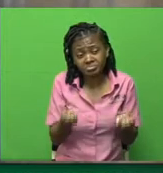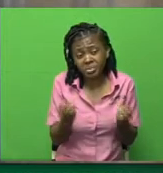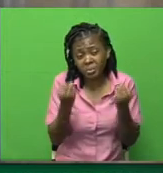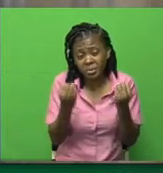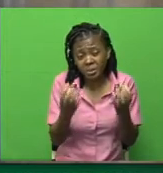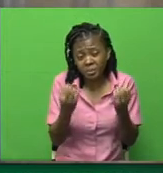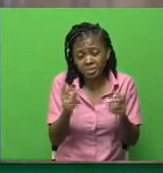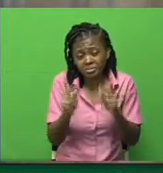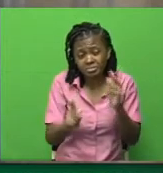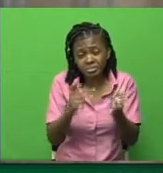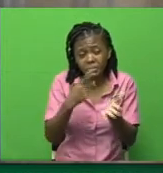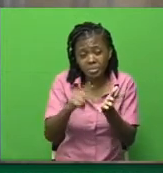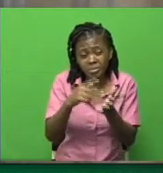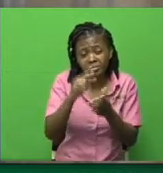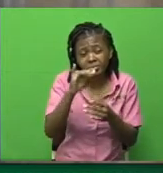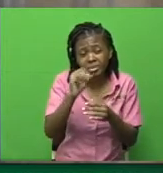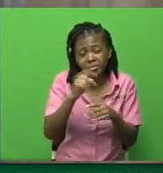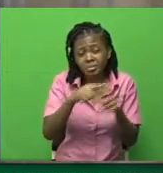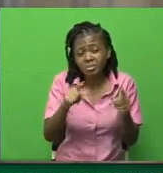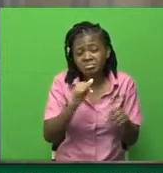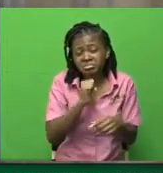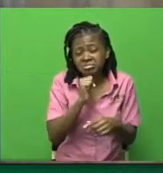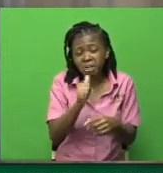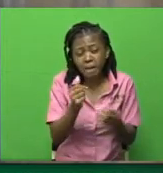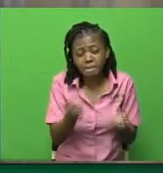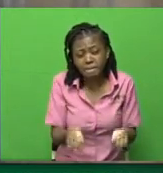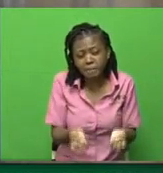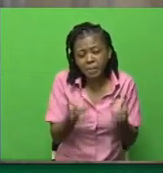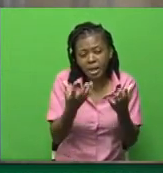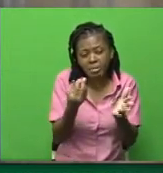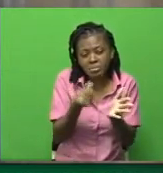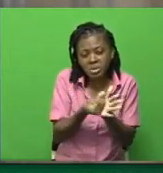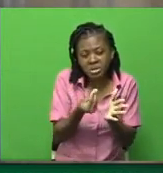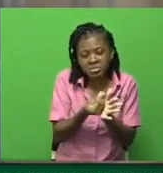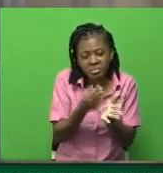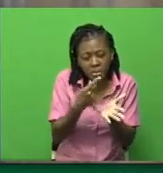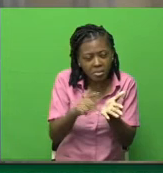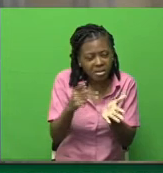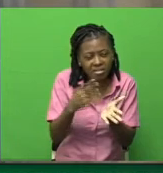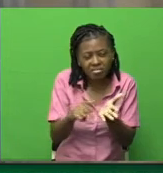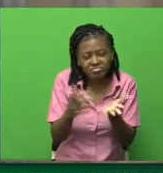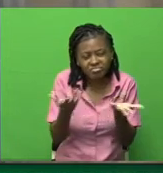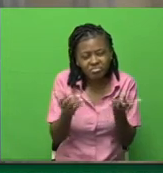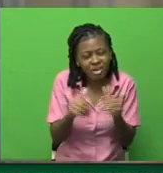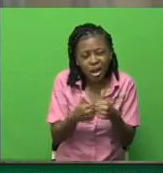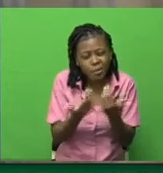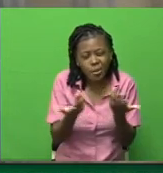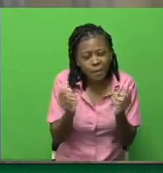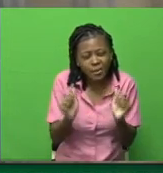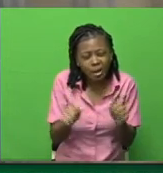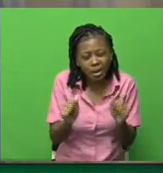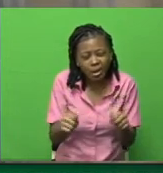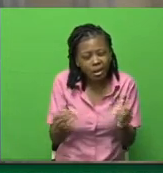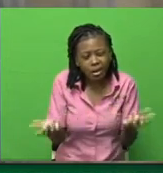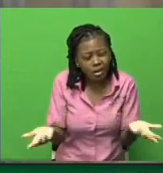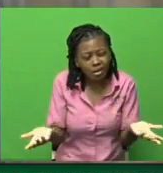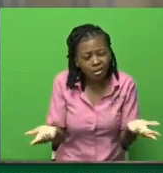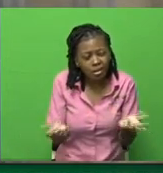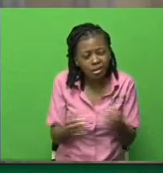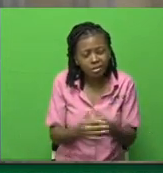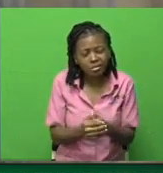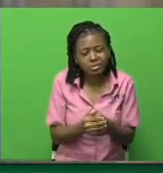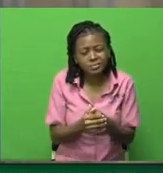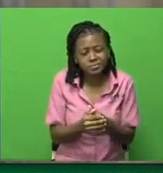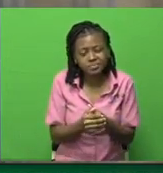by more than 175 million two demands how is this possible until Monday I come to this is your